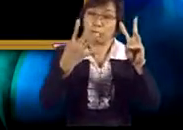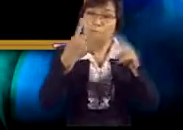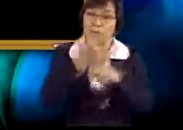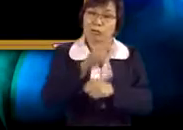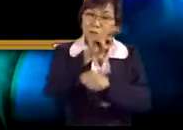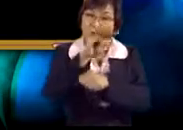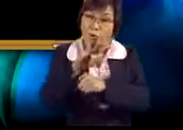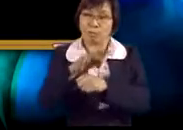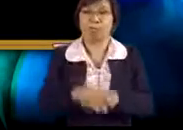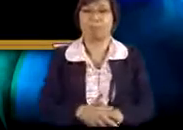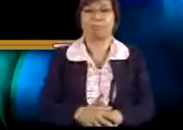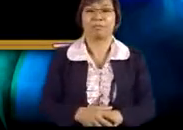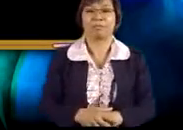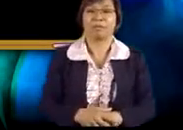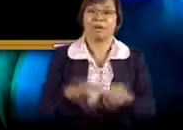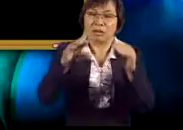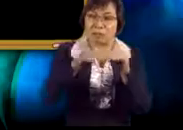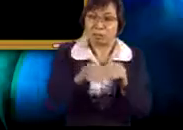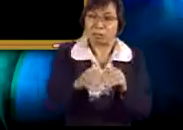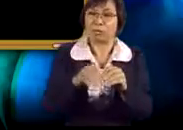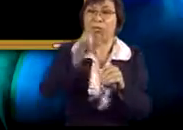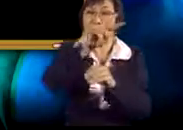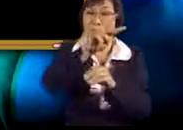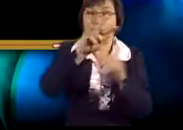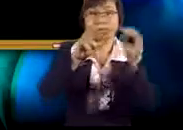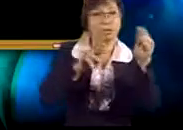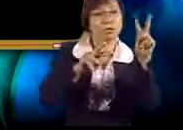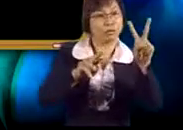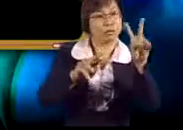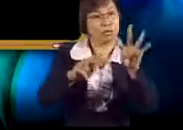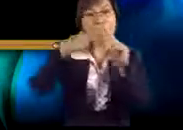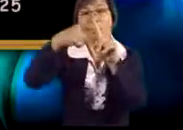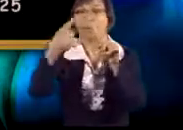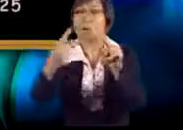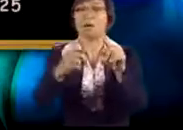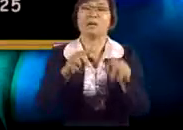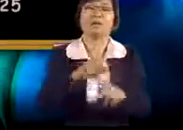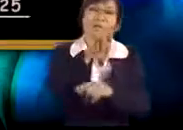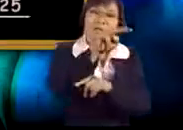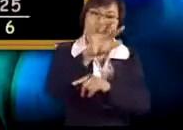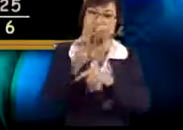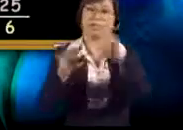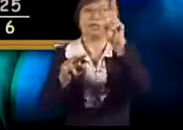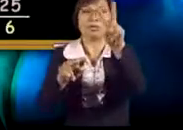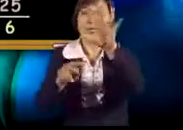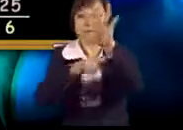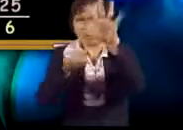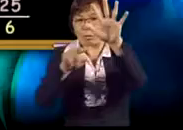get 24. Then we add 24 to 1, we get 25 over